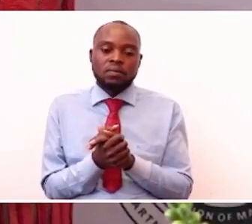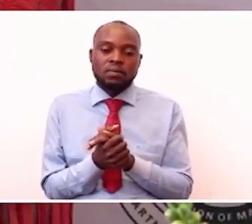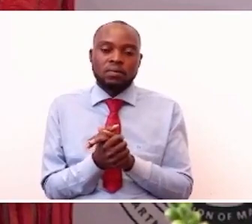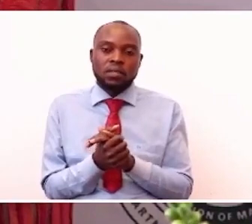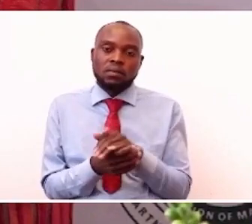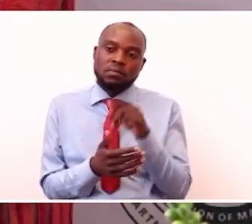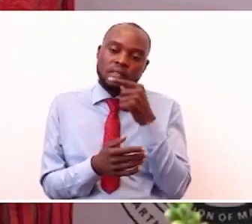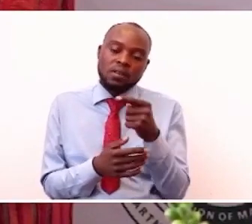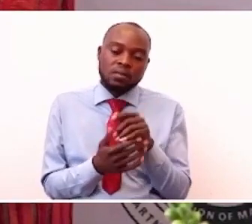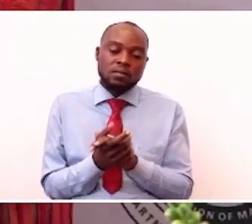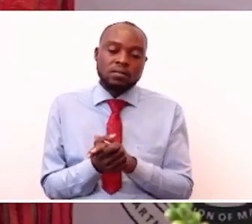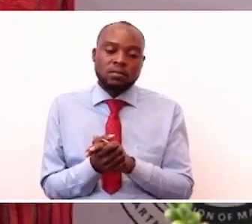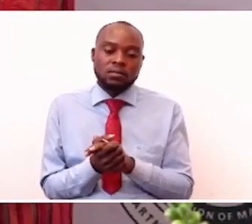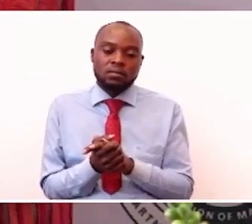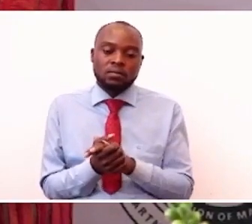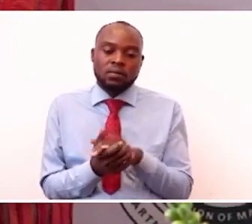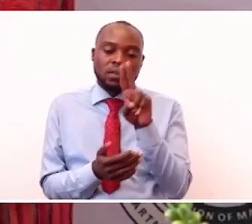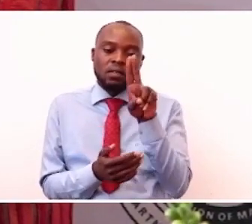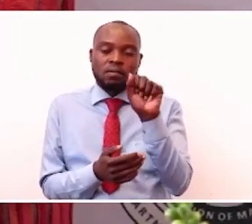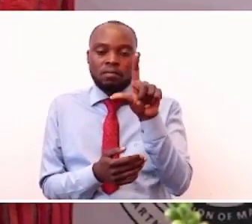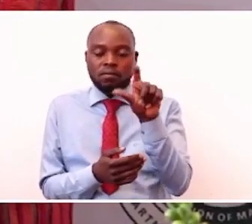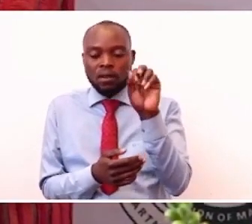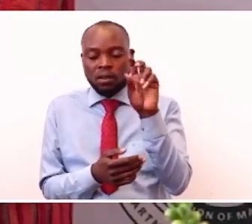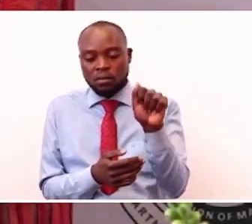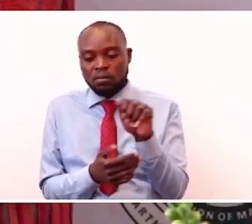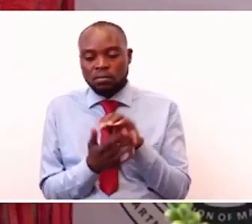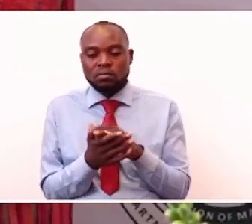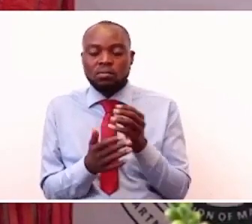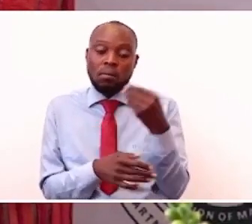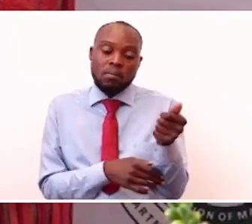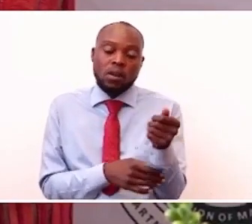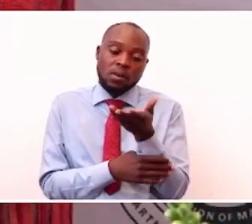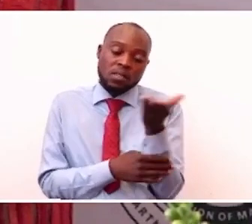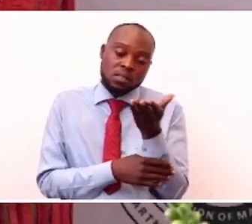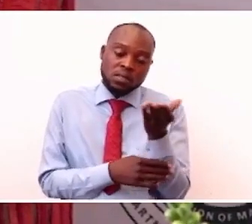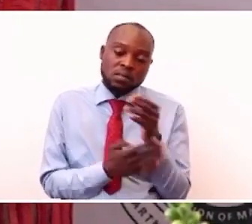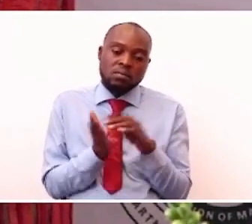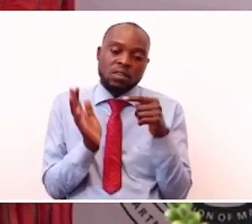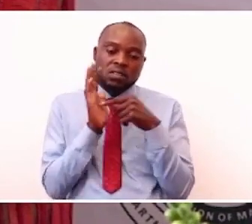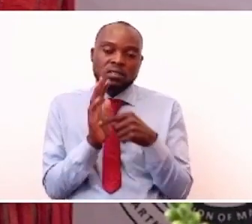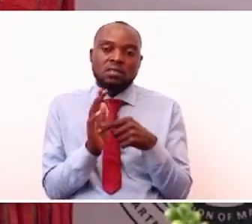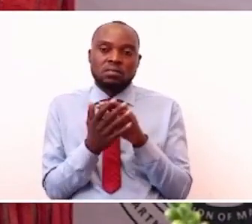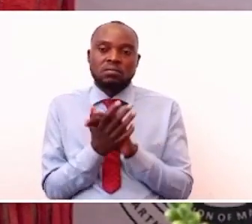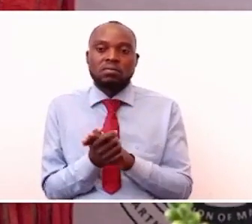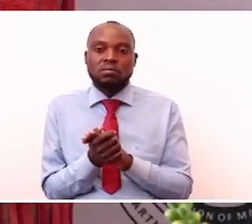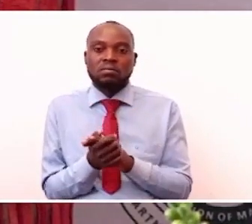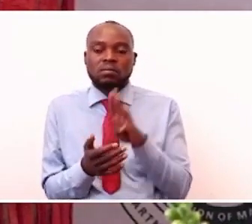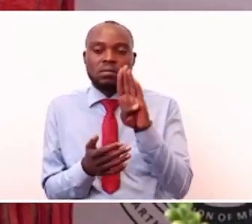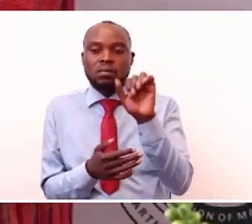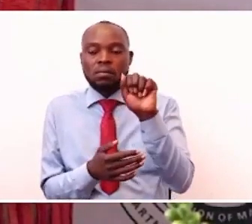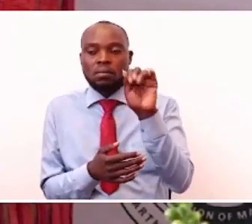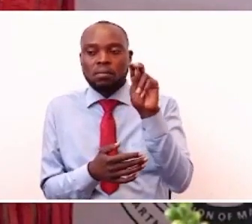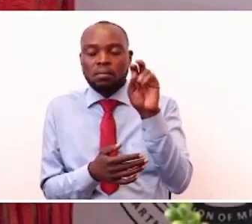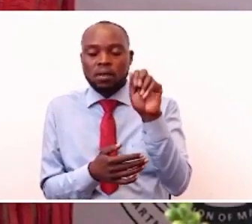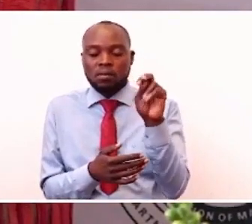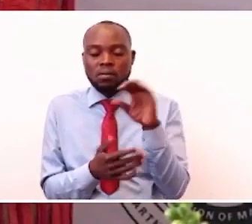then the value of that currency is pegged on something else. For example, a stable coin will be pegged on either gold or